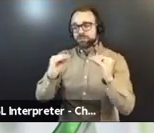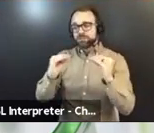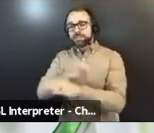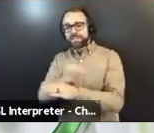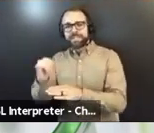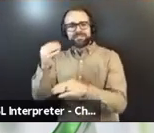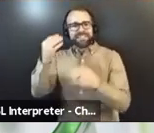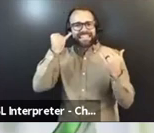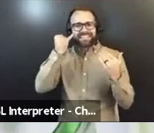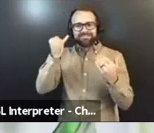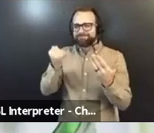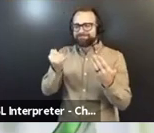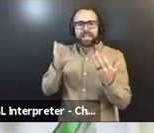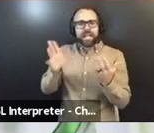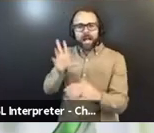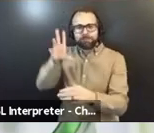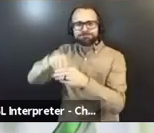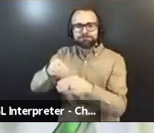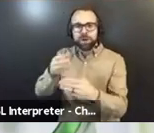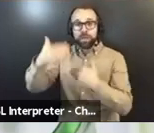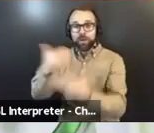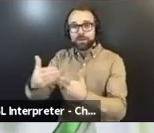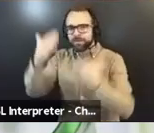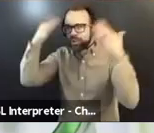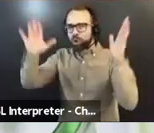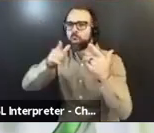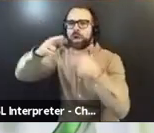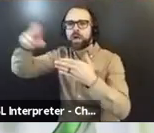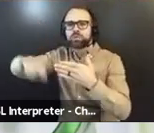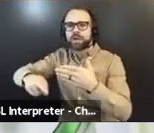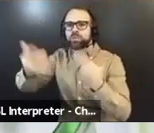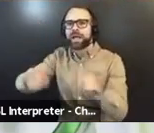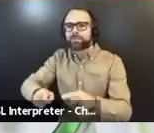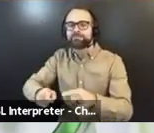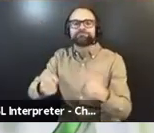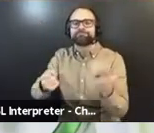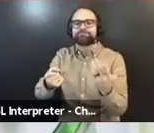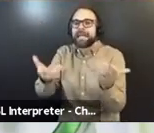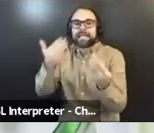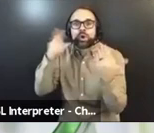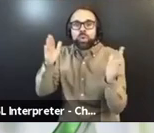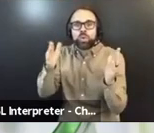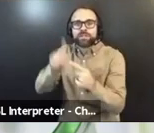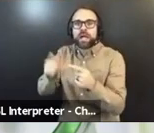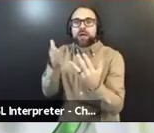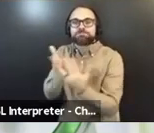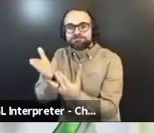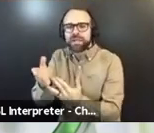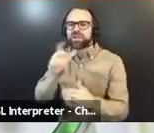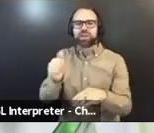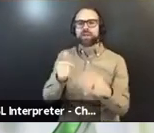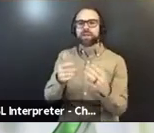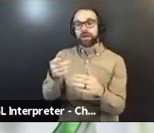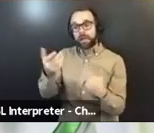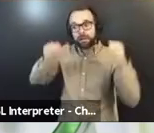don't know what the result's going to be until you've gone through it, and that doesn't mean if you're teaching someone then they pass their subject, but if there's a method to